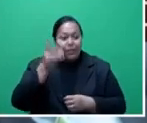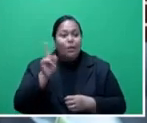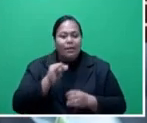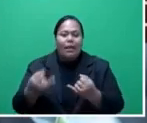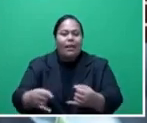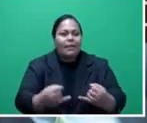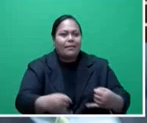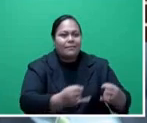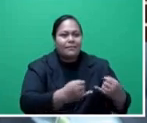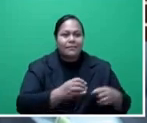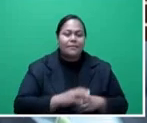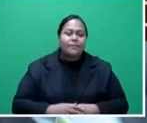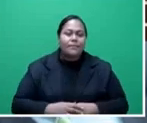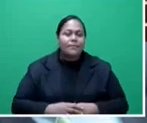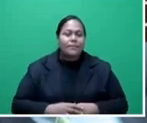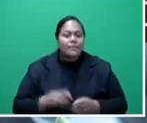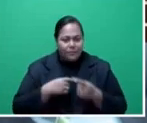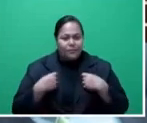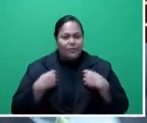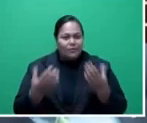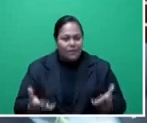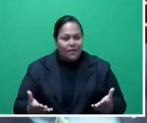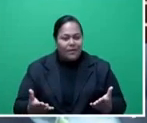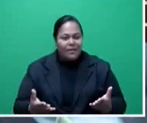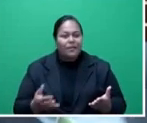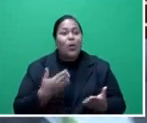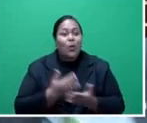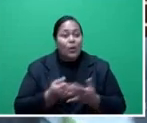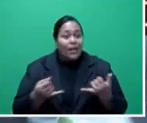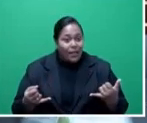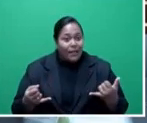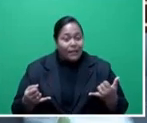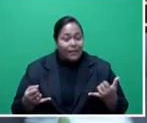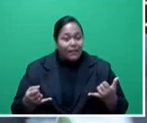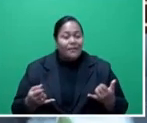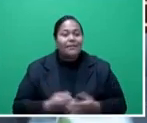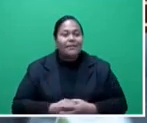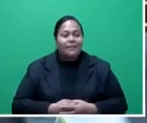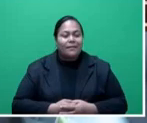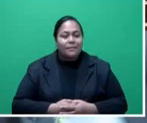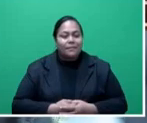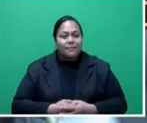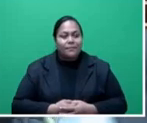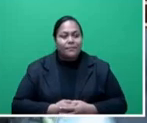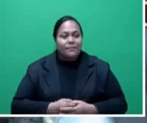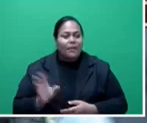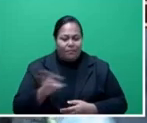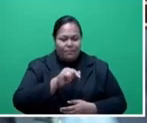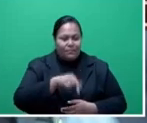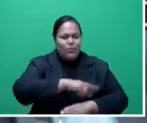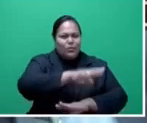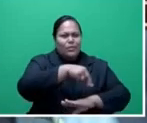that FDB only provides their services through digital channels and their customers being the MSMEs, mainly from the regional